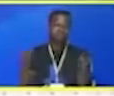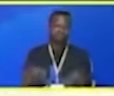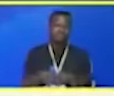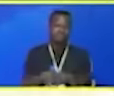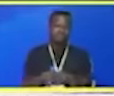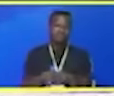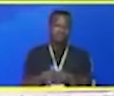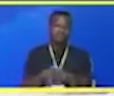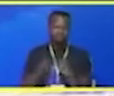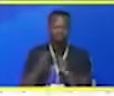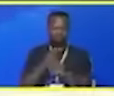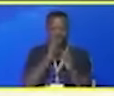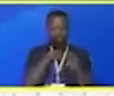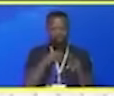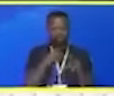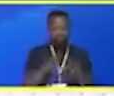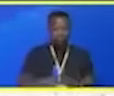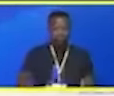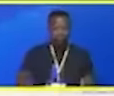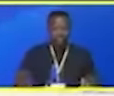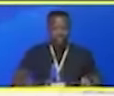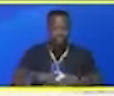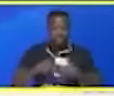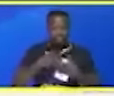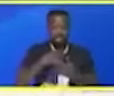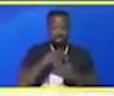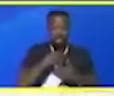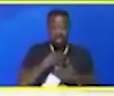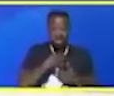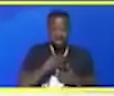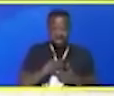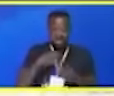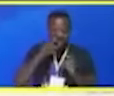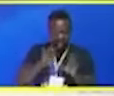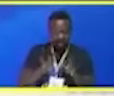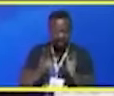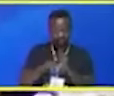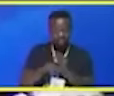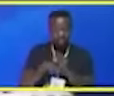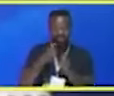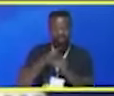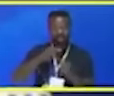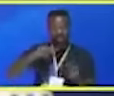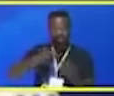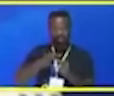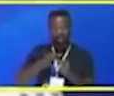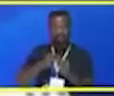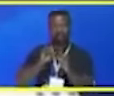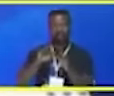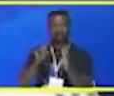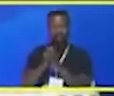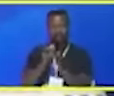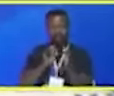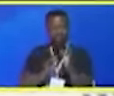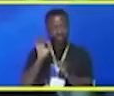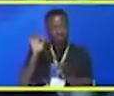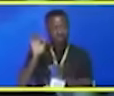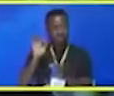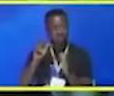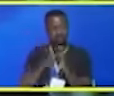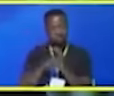from one who prophesies from a standpoint of hate or sentiment. If I preach and I preach, let me tell you